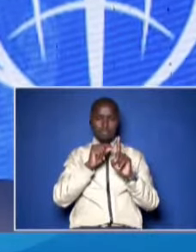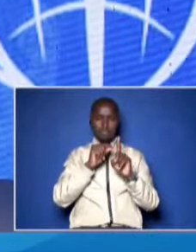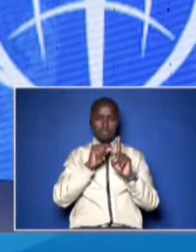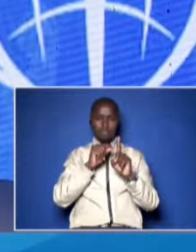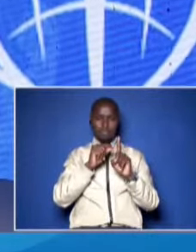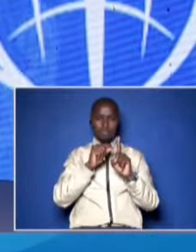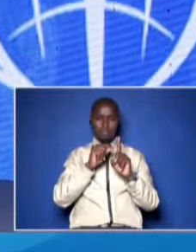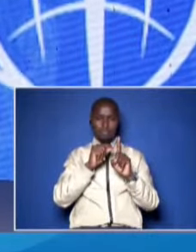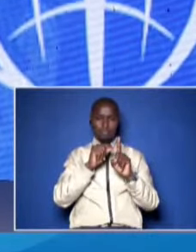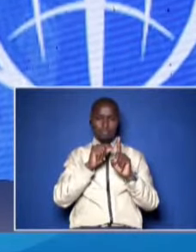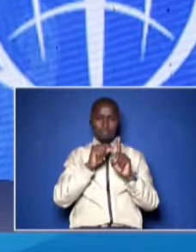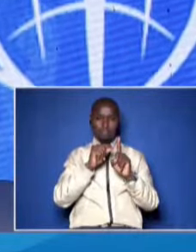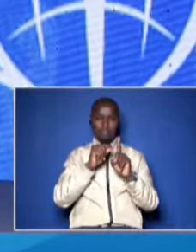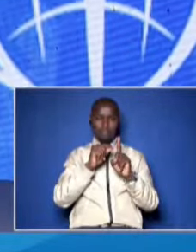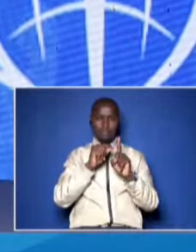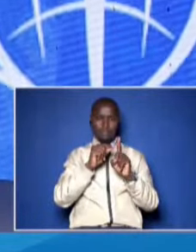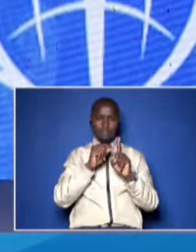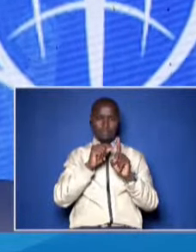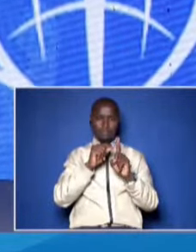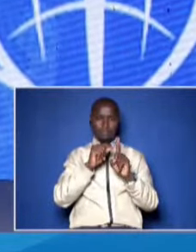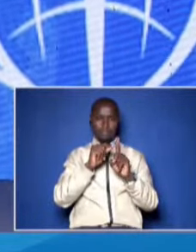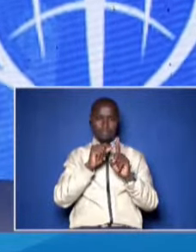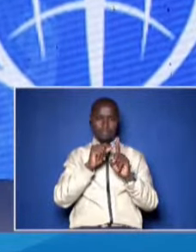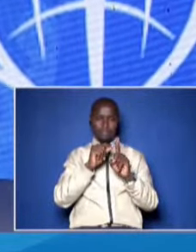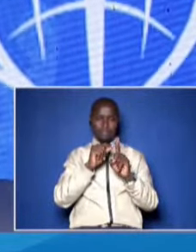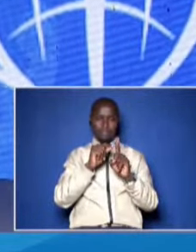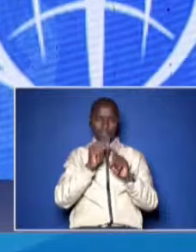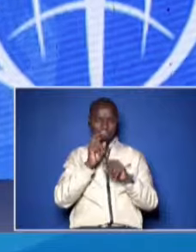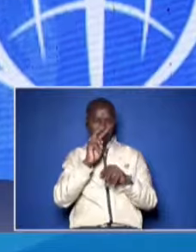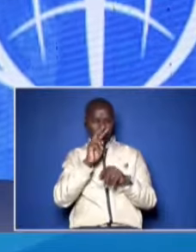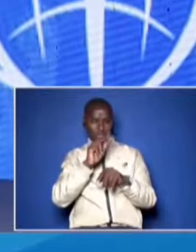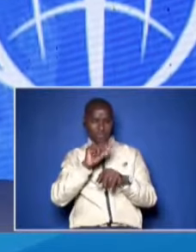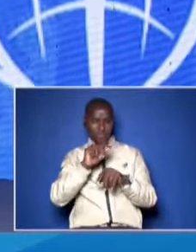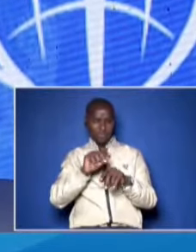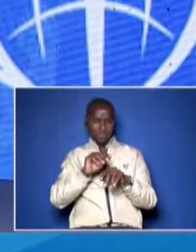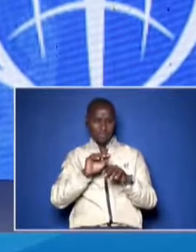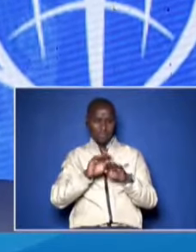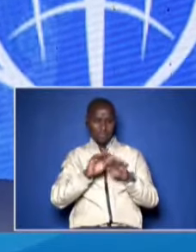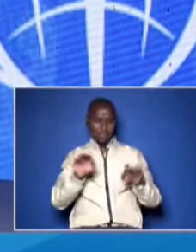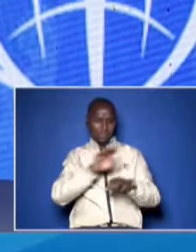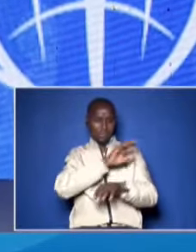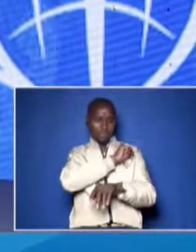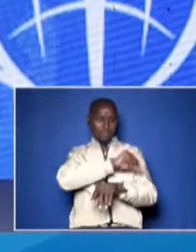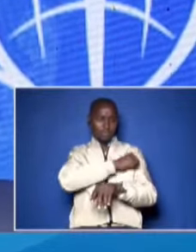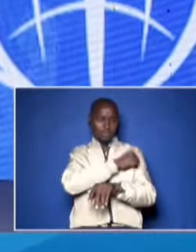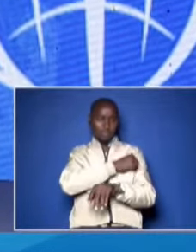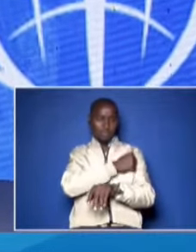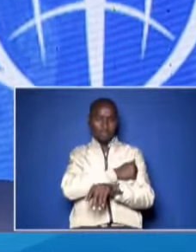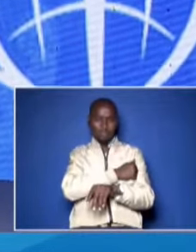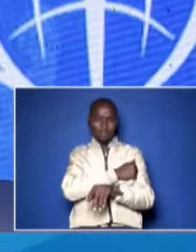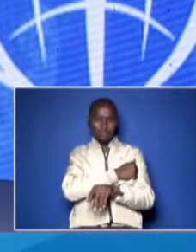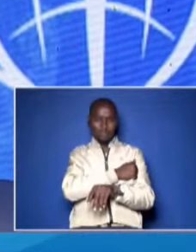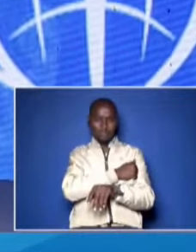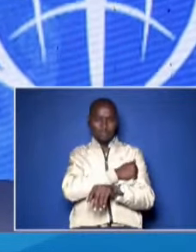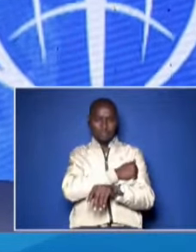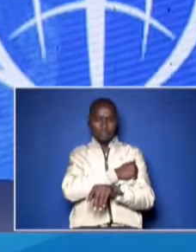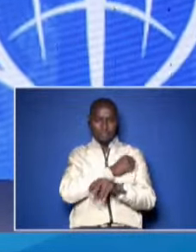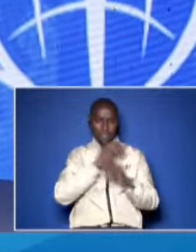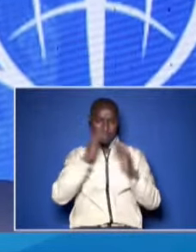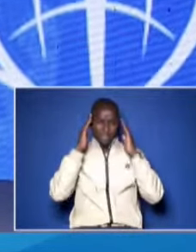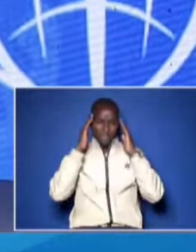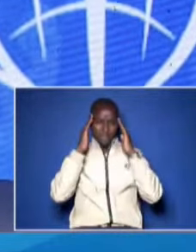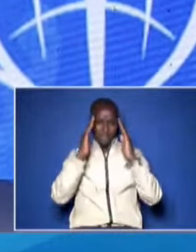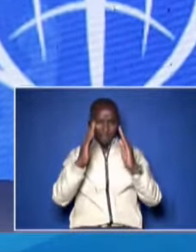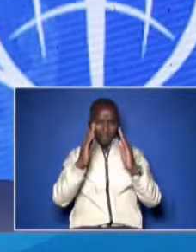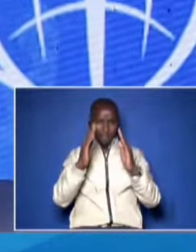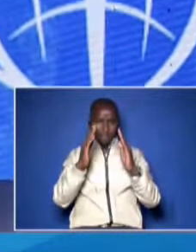scriptures as the basis of authority and to study them prayerfully